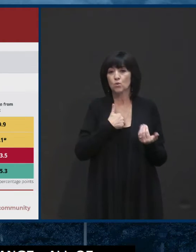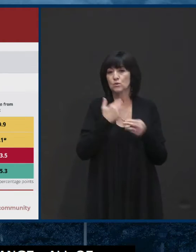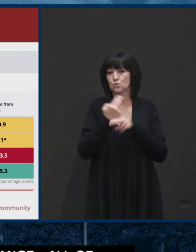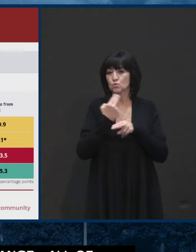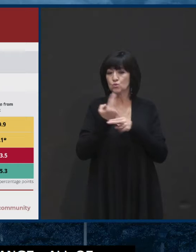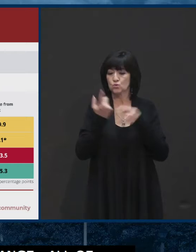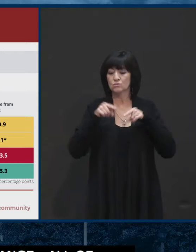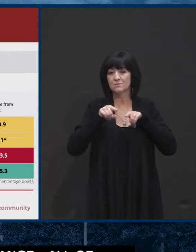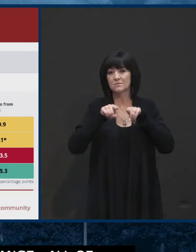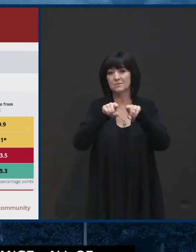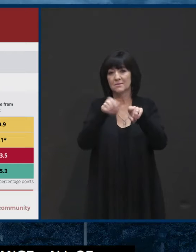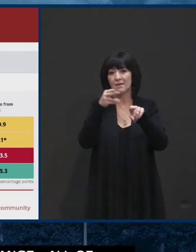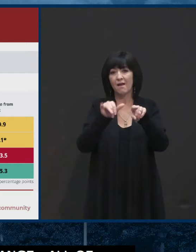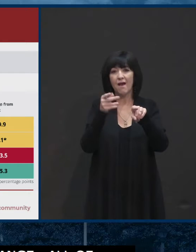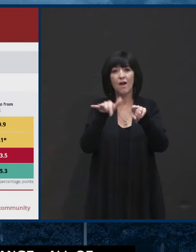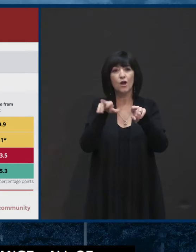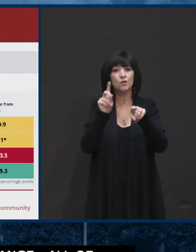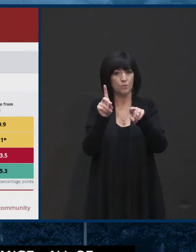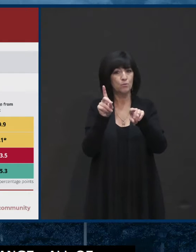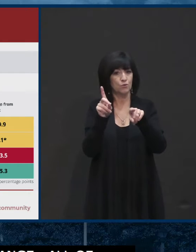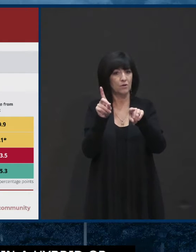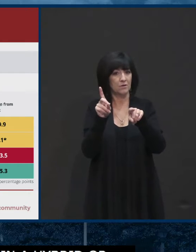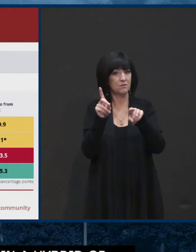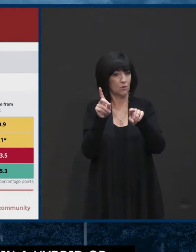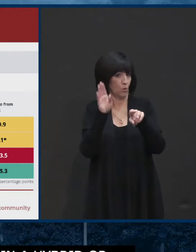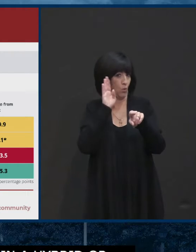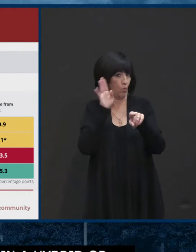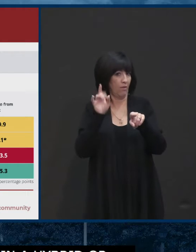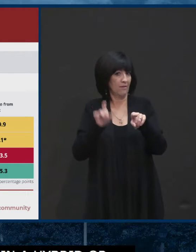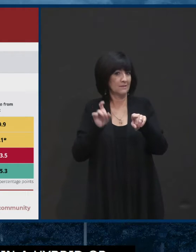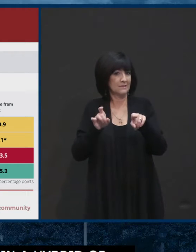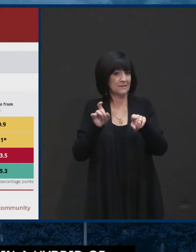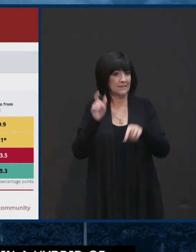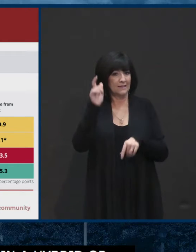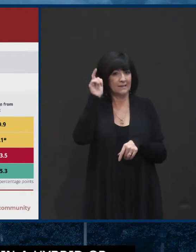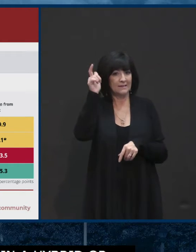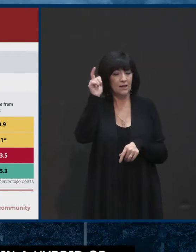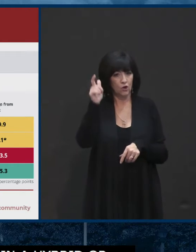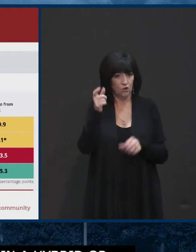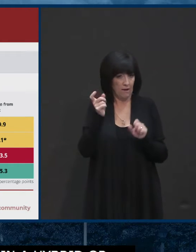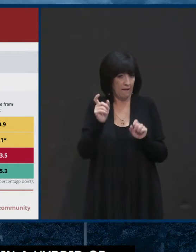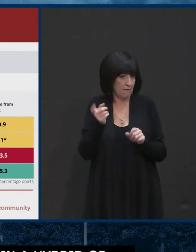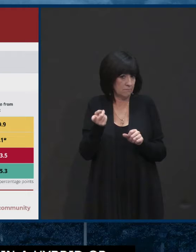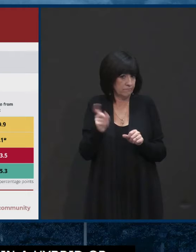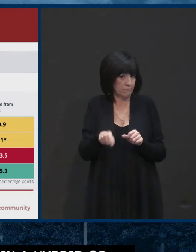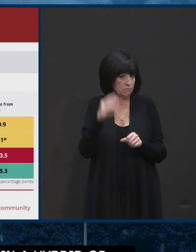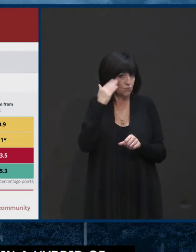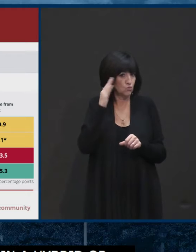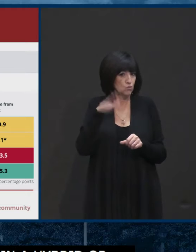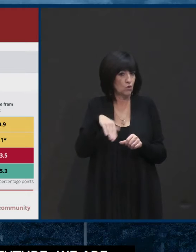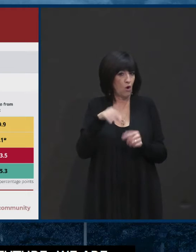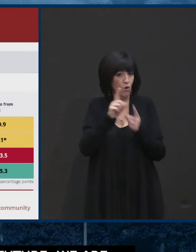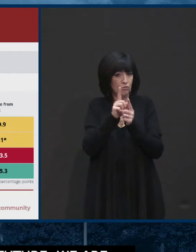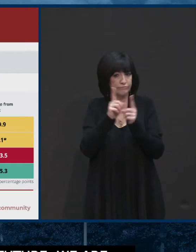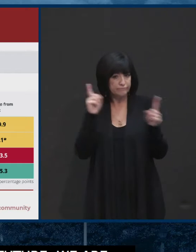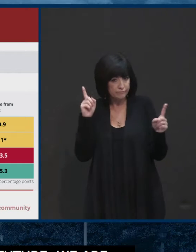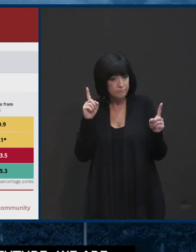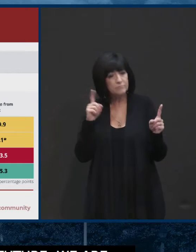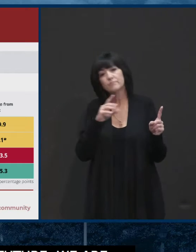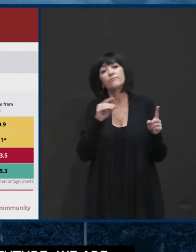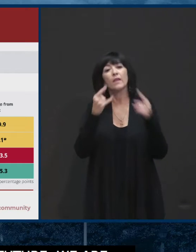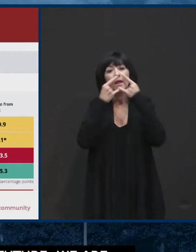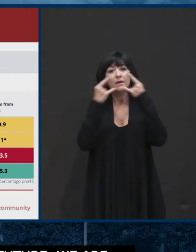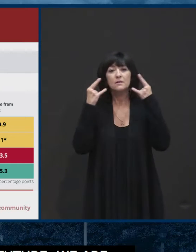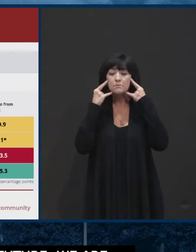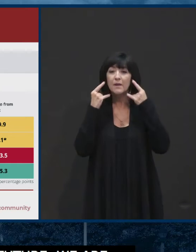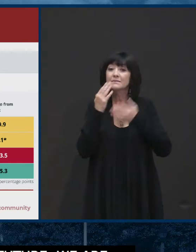time in the future, we're going to need to have social distancing and mask wearing. And schools only have so much space